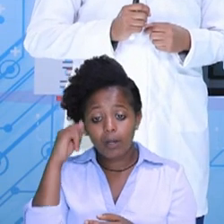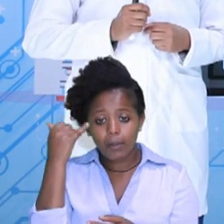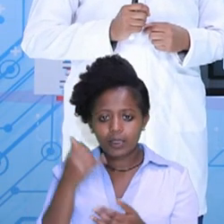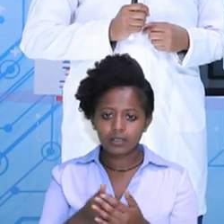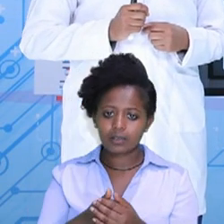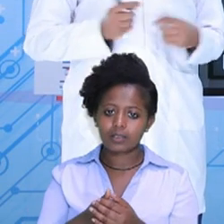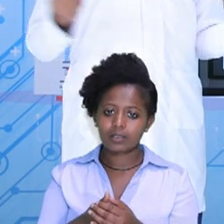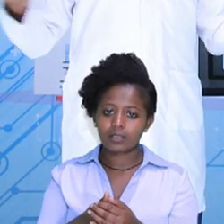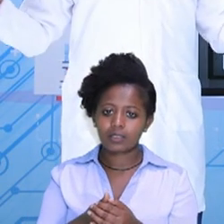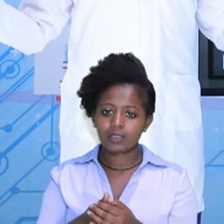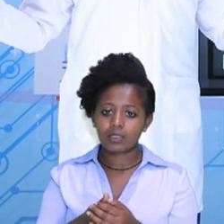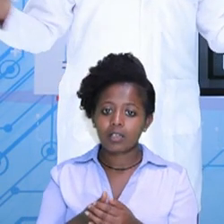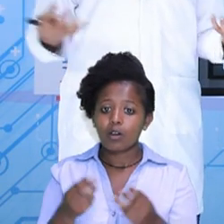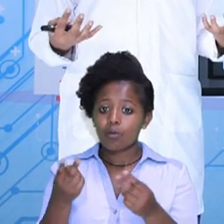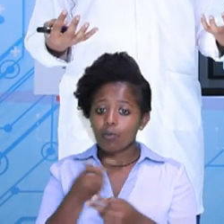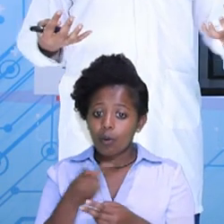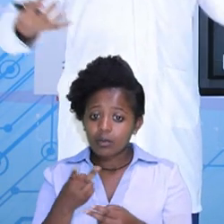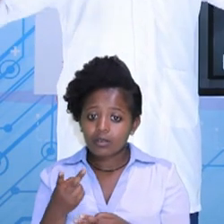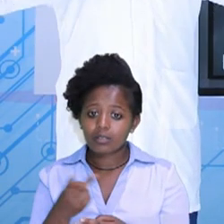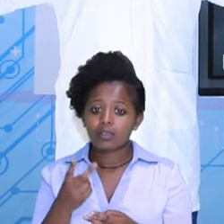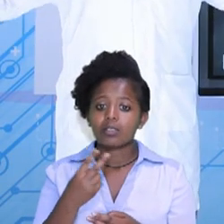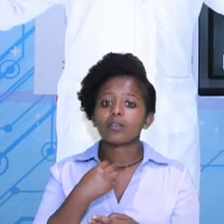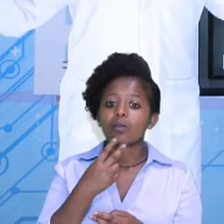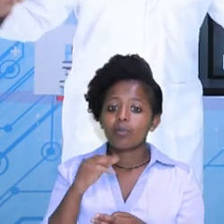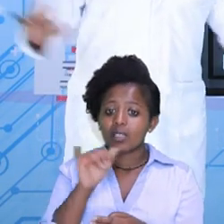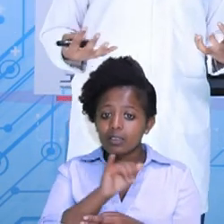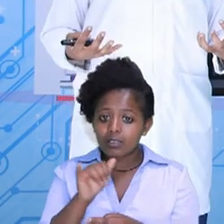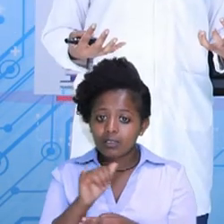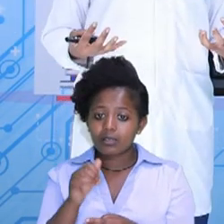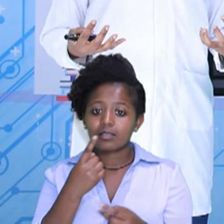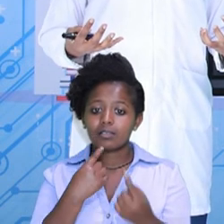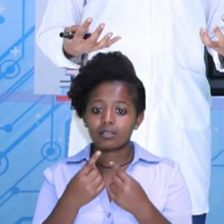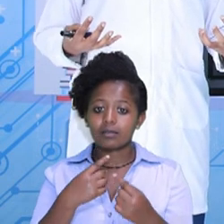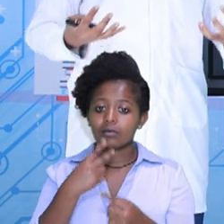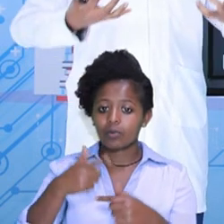Japan. Both Kuomintang and communists